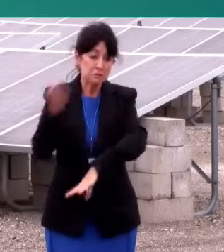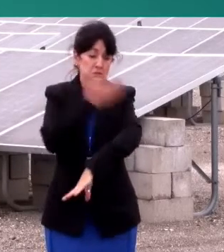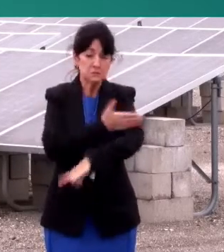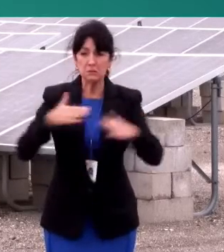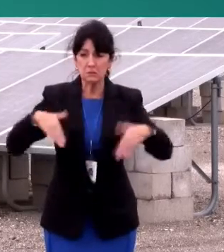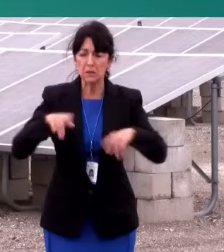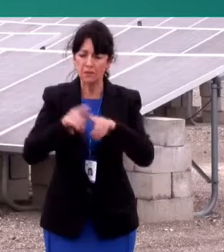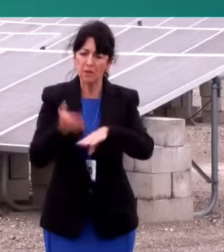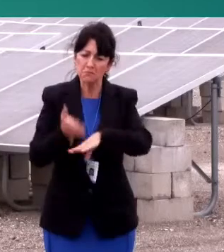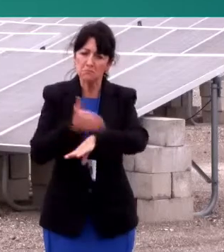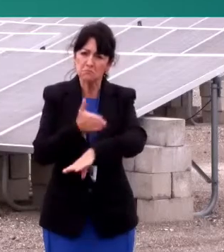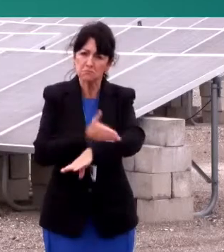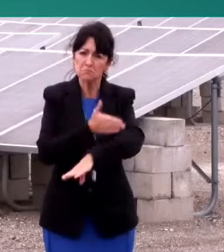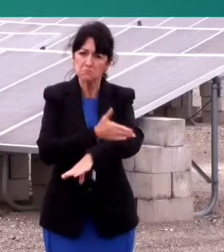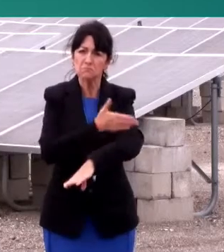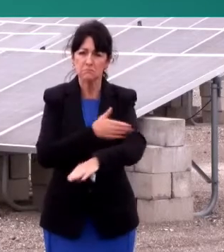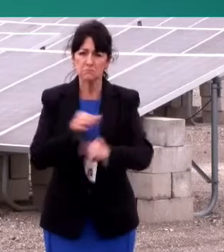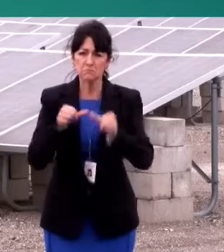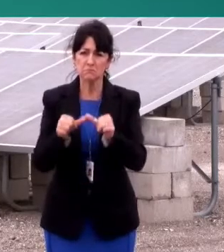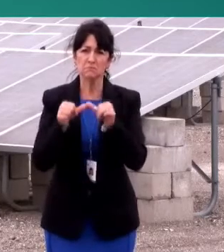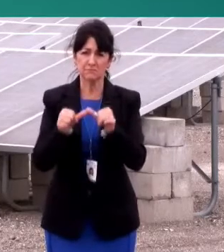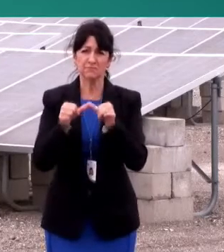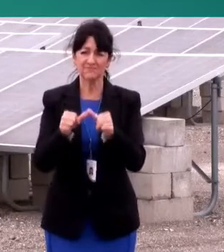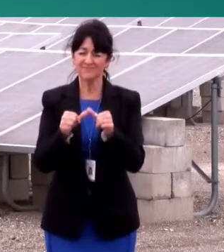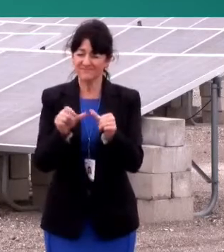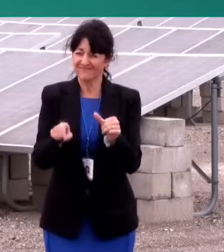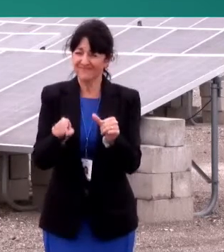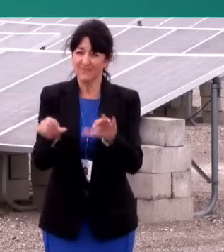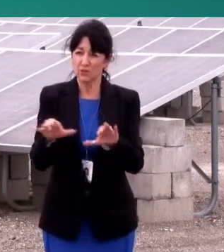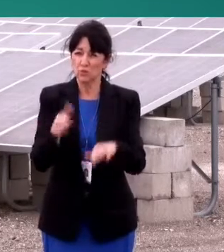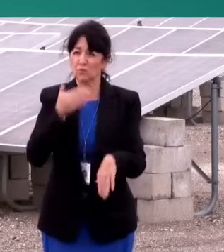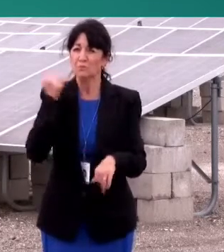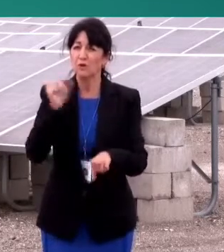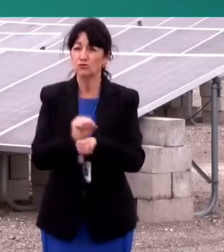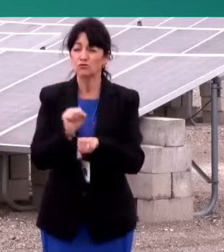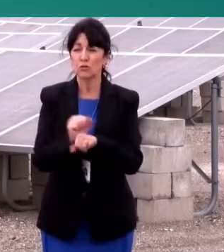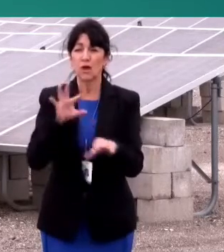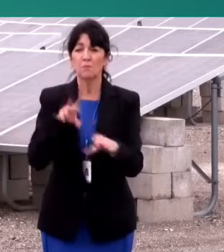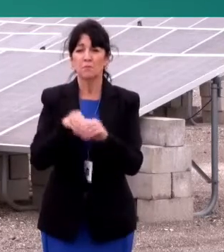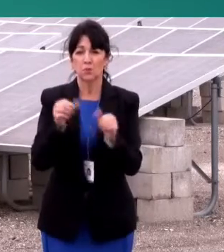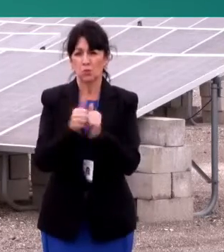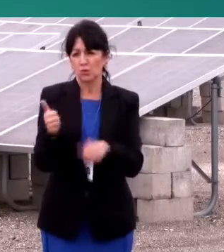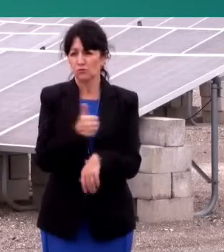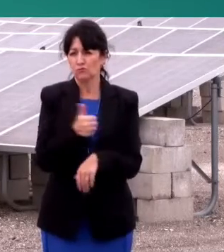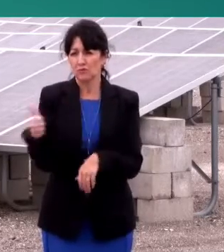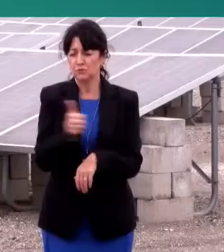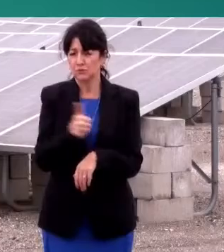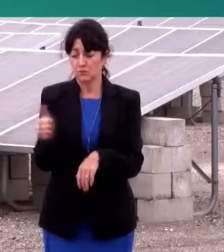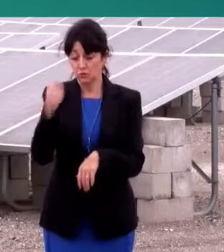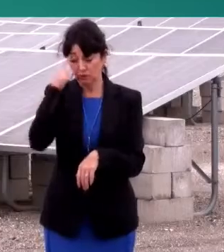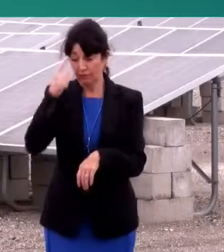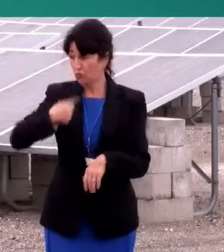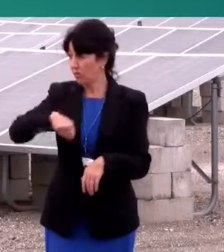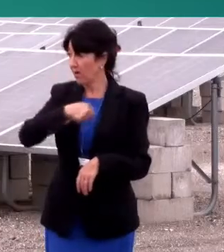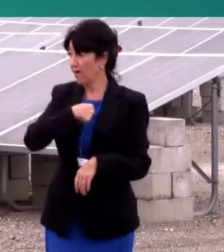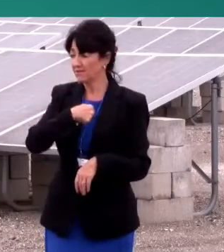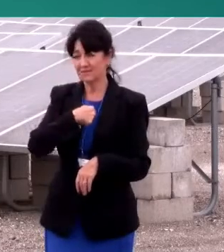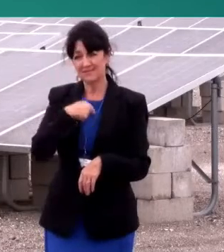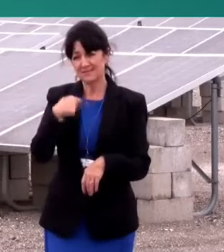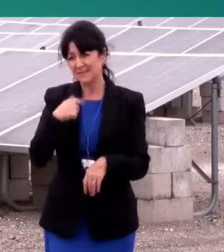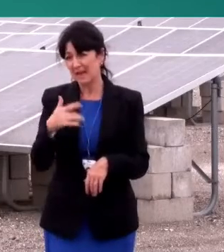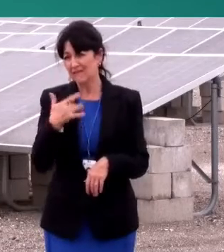electricity generation here in our state, we need to do a better job on transportation. And for us, I believe